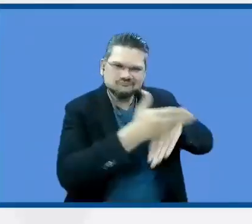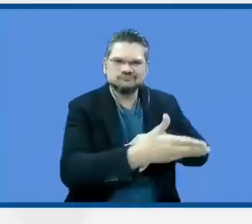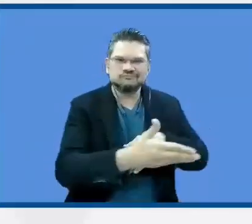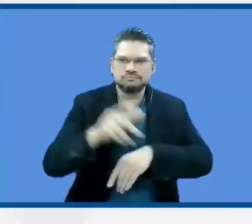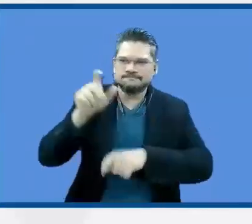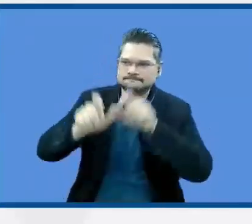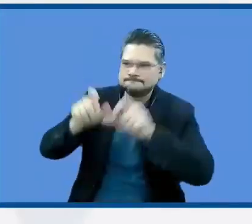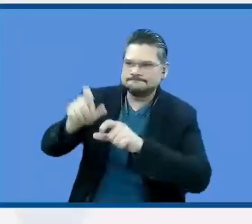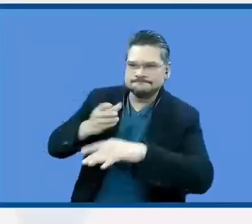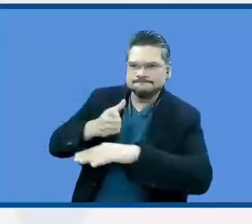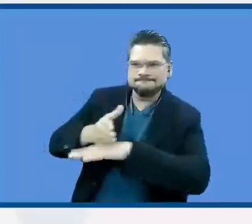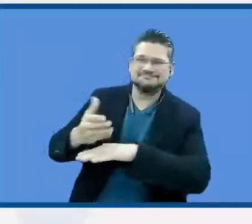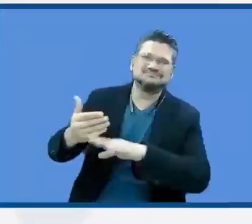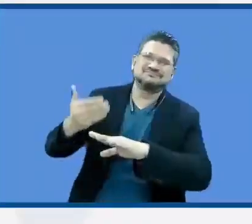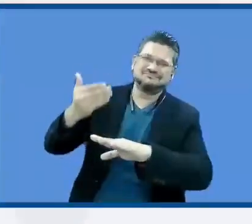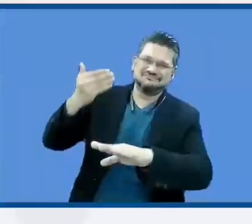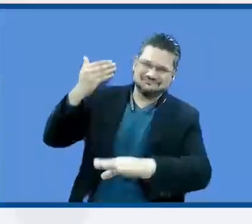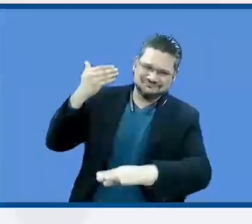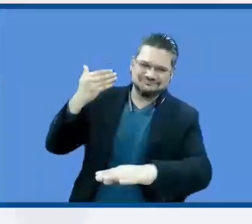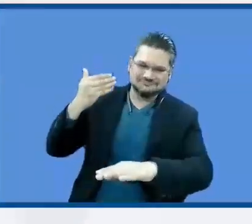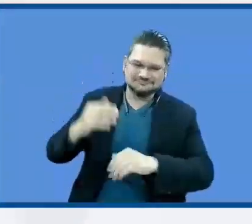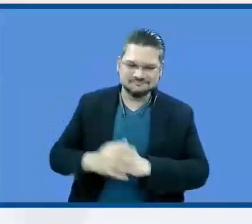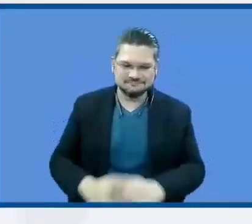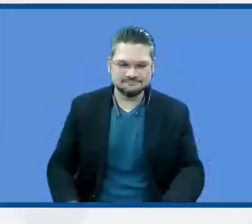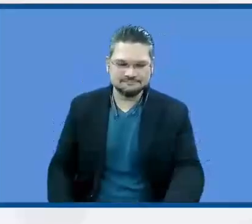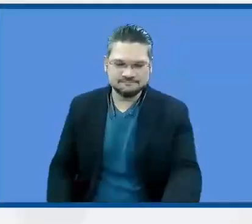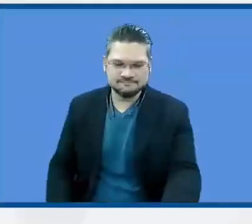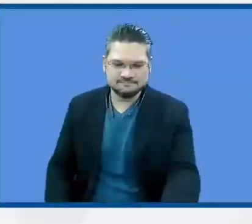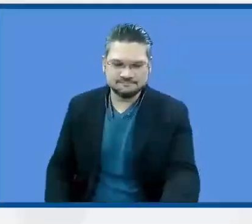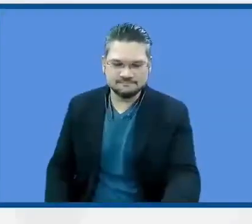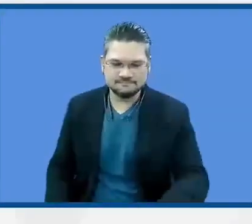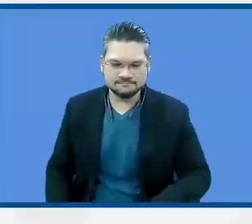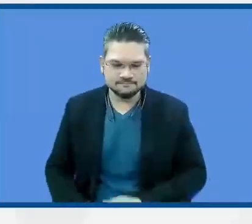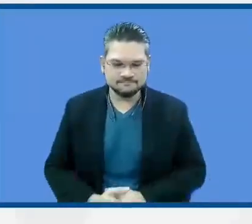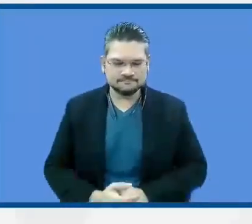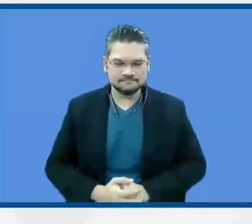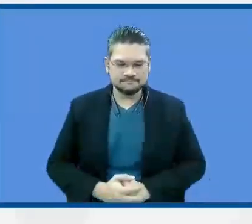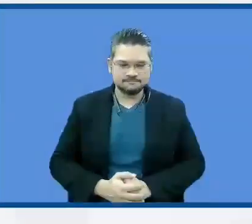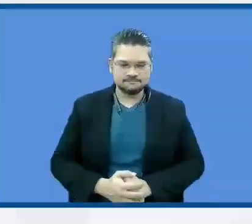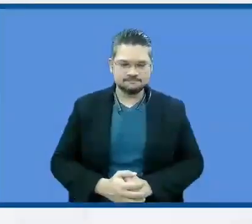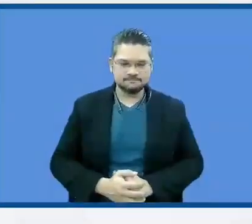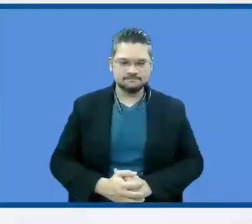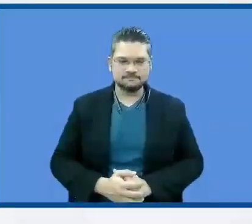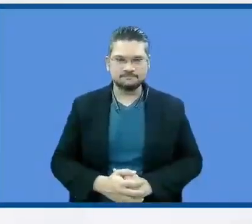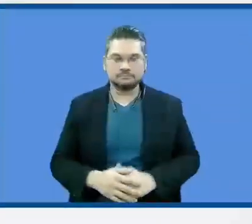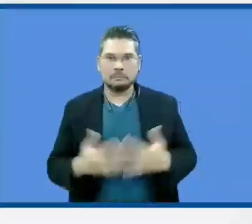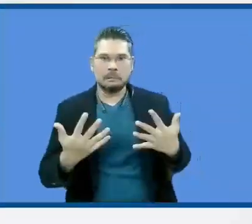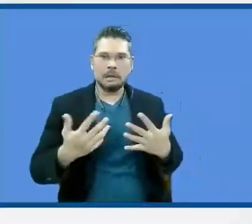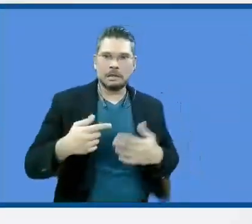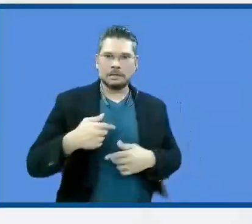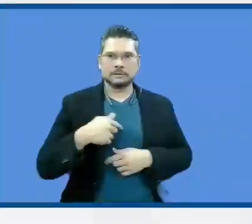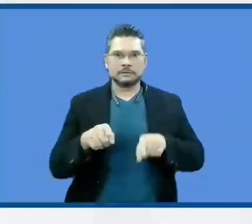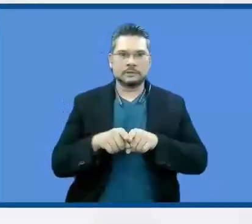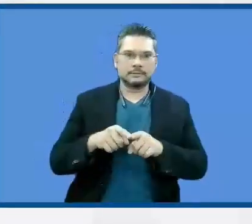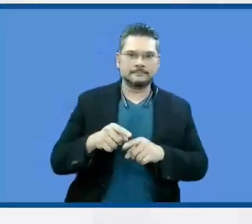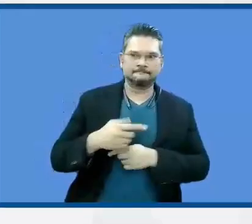even I can say, if I'm allowed to, that even from the social perspective, there was a change, the before and